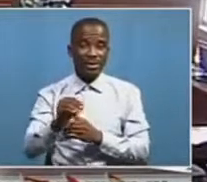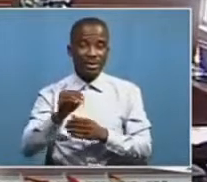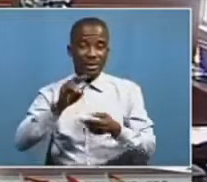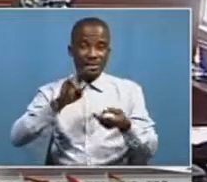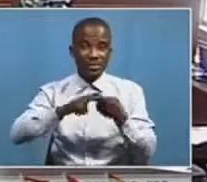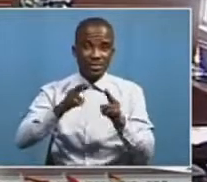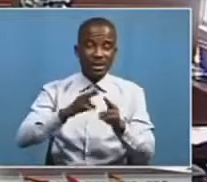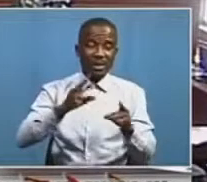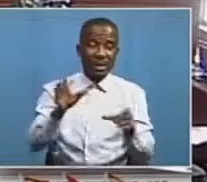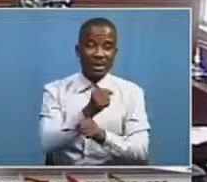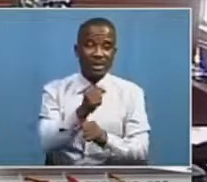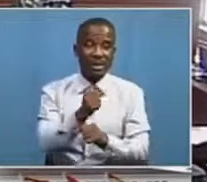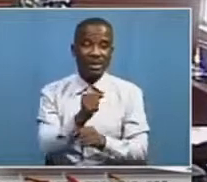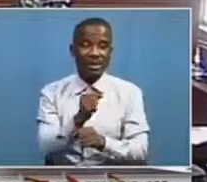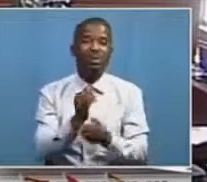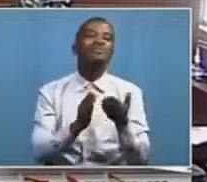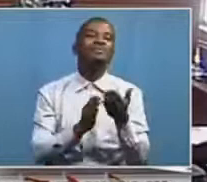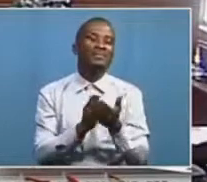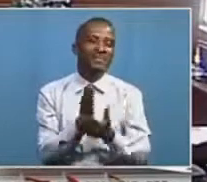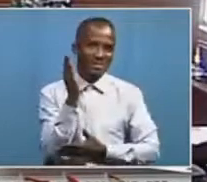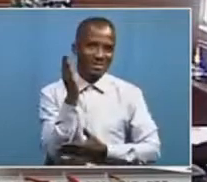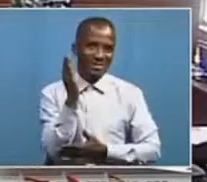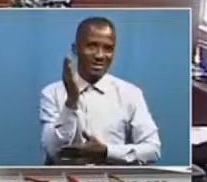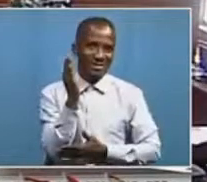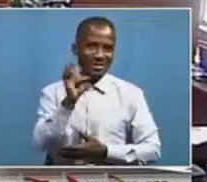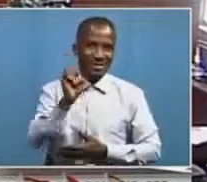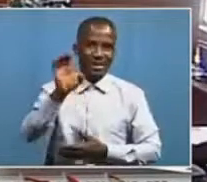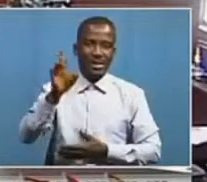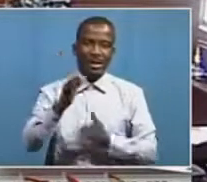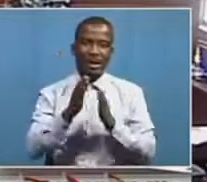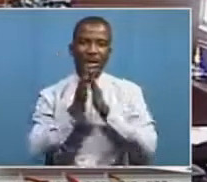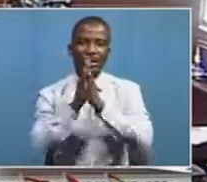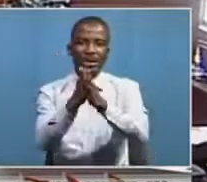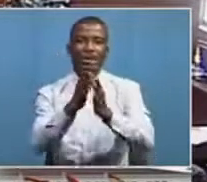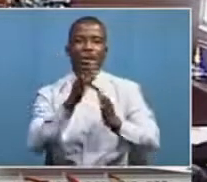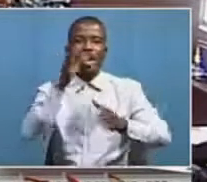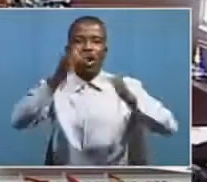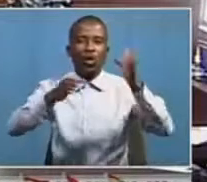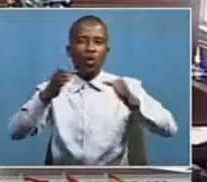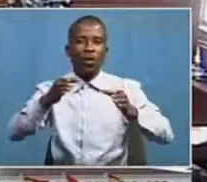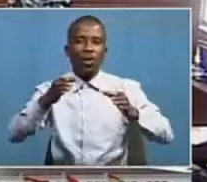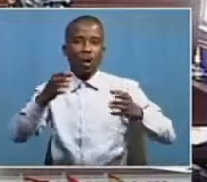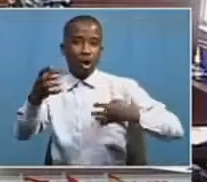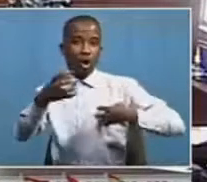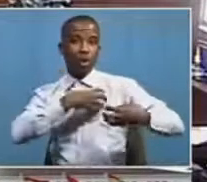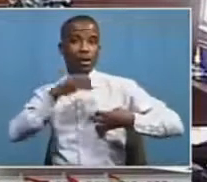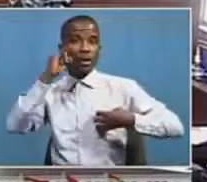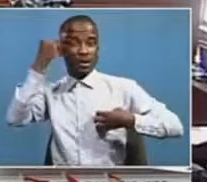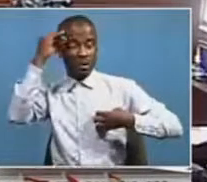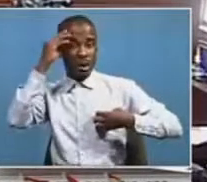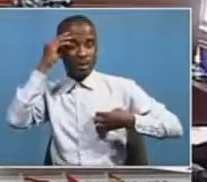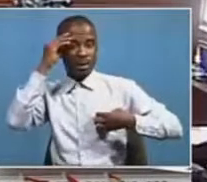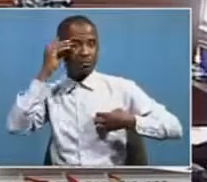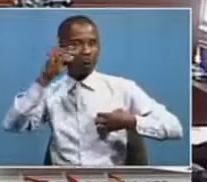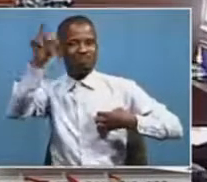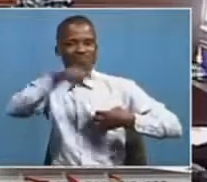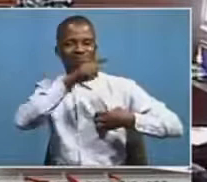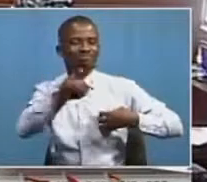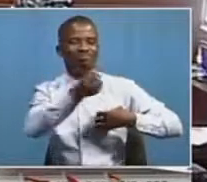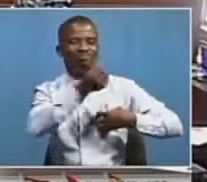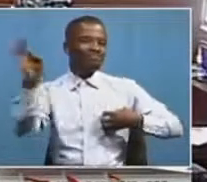cast was not in doubt. The first respondent prayed the court to dismiss petitioner's petition for disclosing no cause of